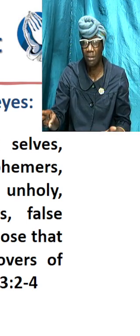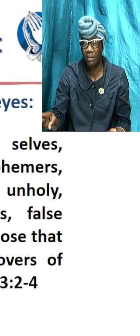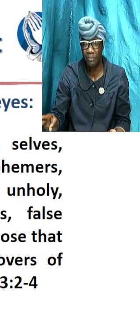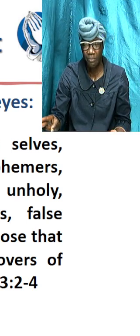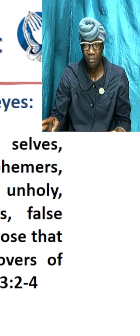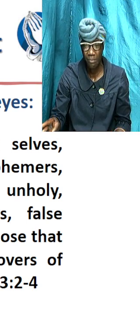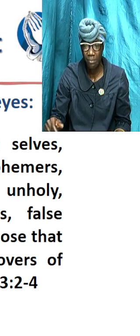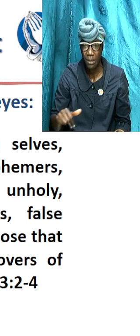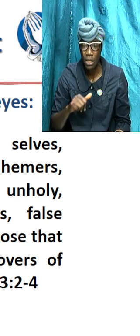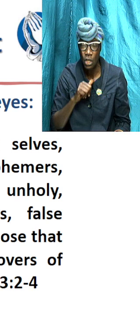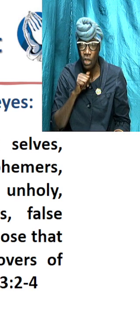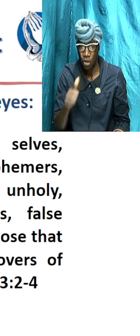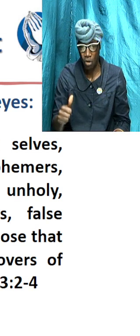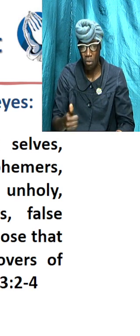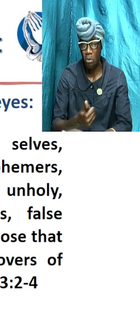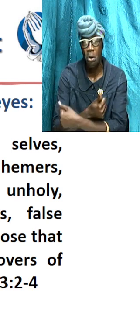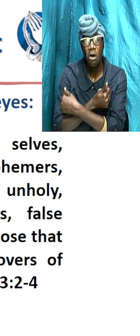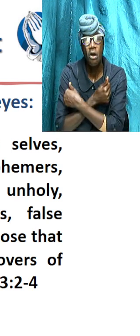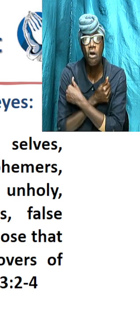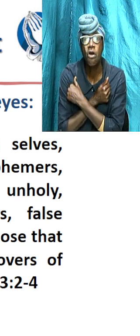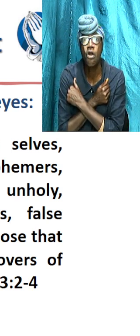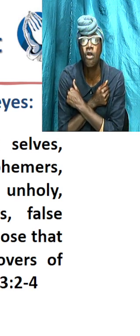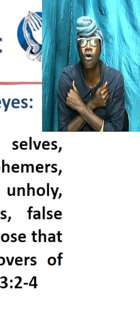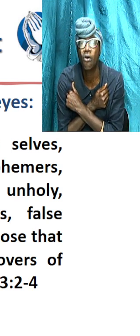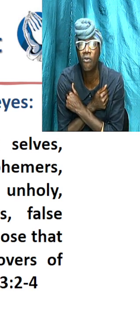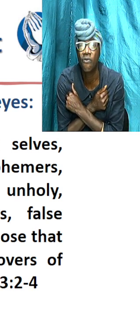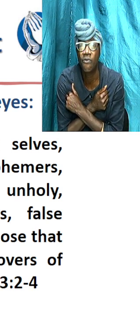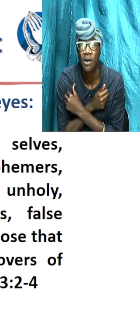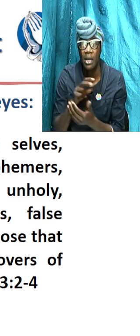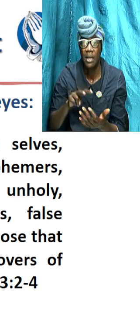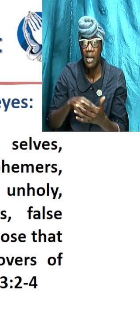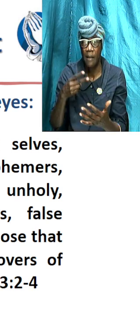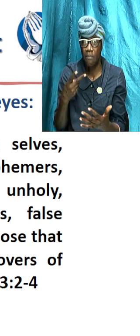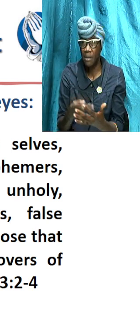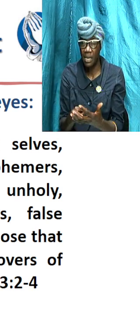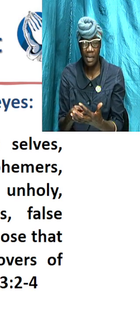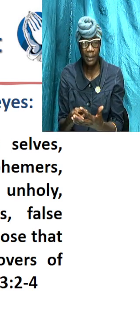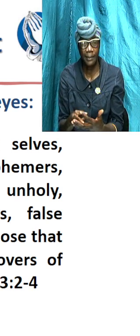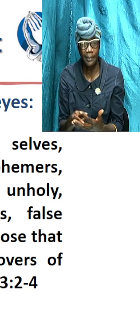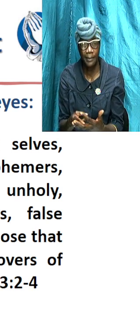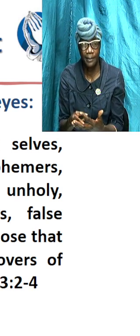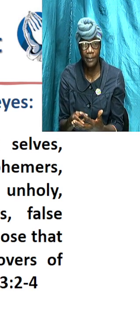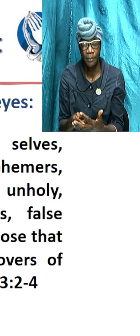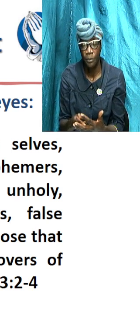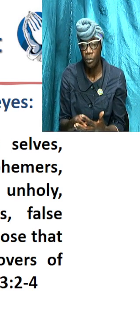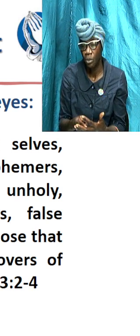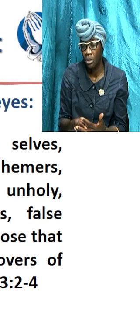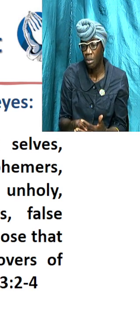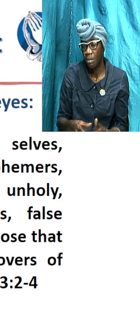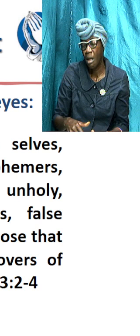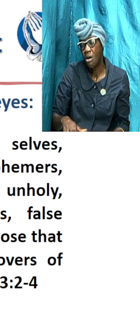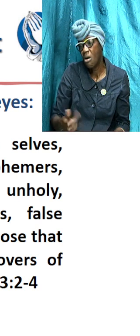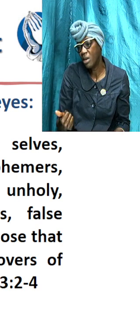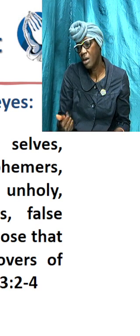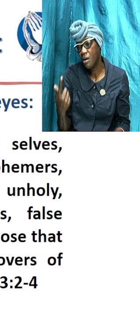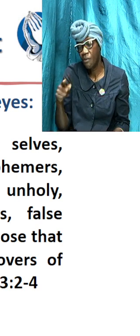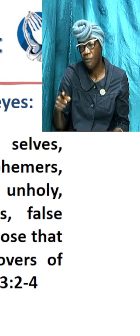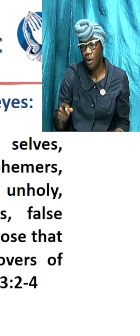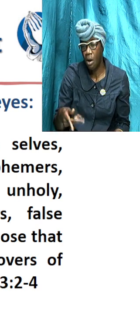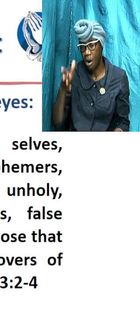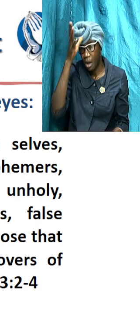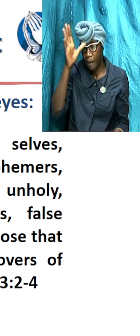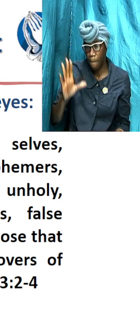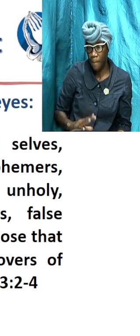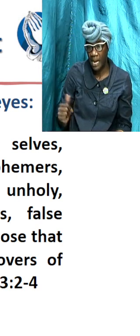affection. And let me stop here. Without natural affection actually means that normally it's norm, amen, for a man to love a